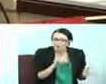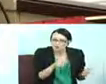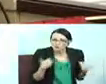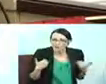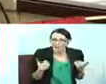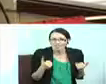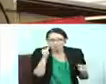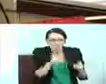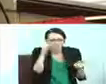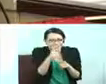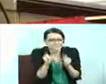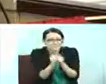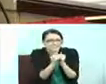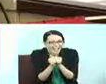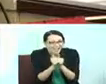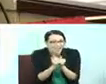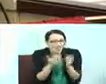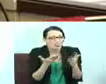We are.